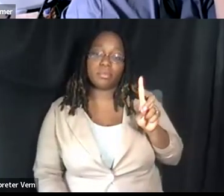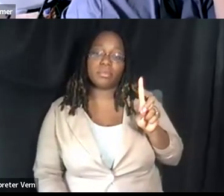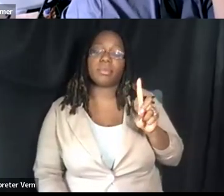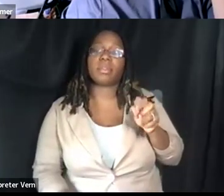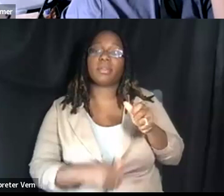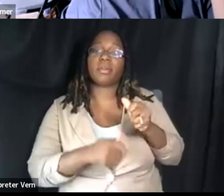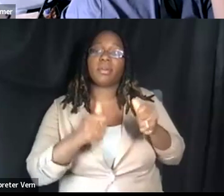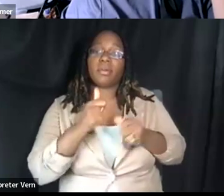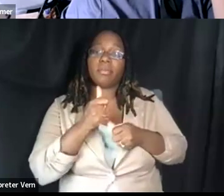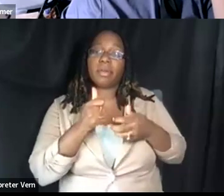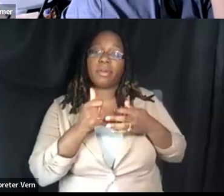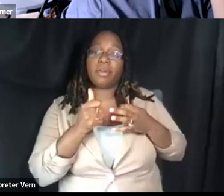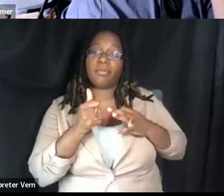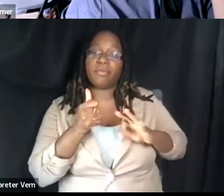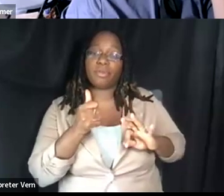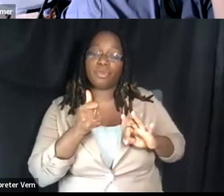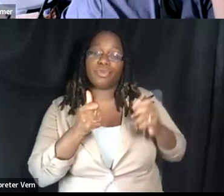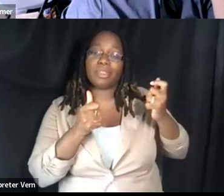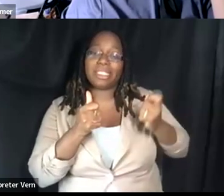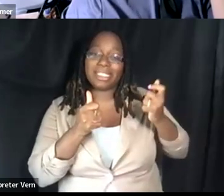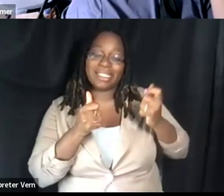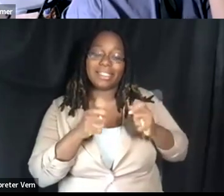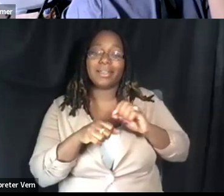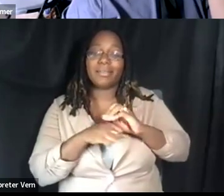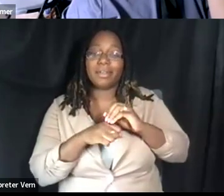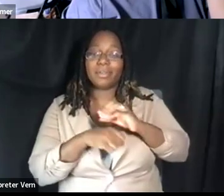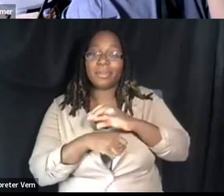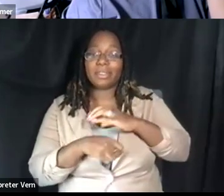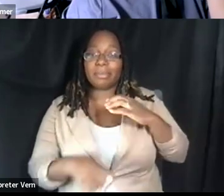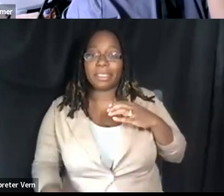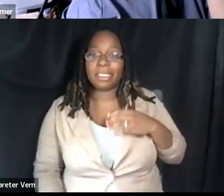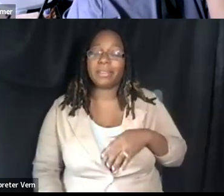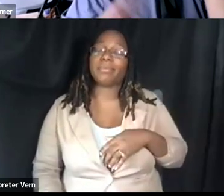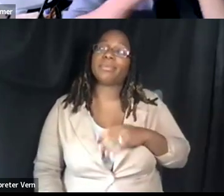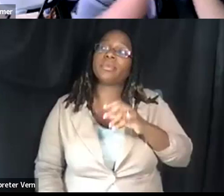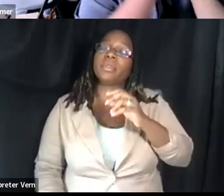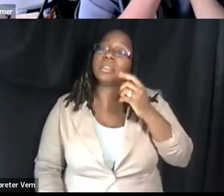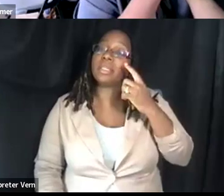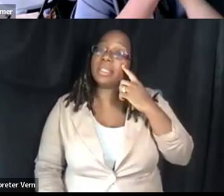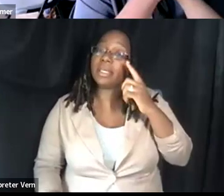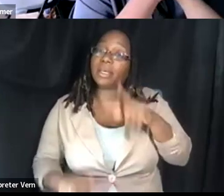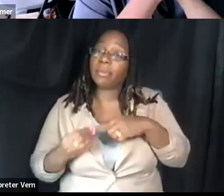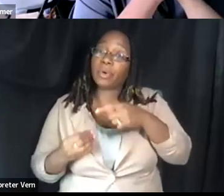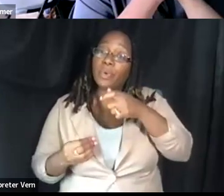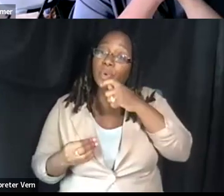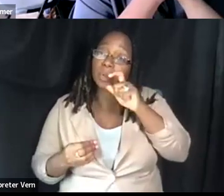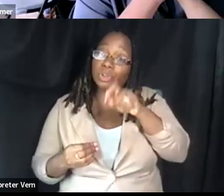Committee? So if you look at who should be, it includes parties that are